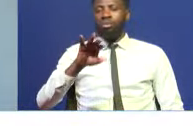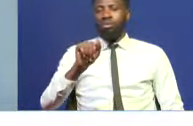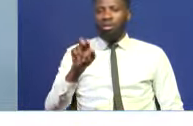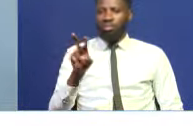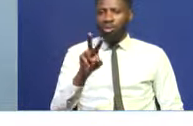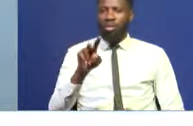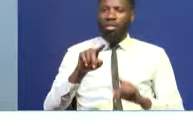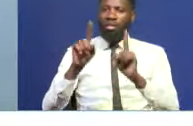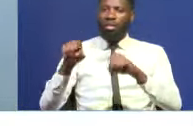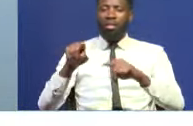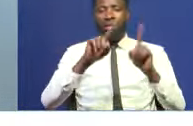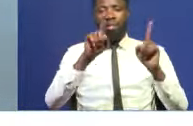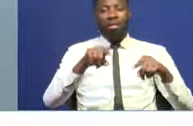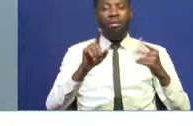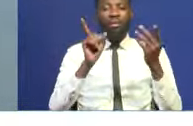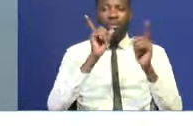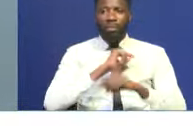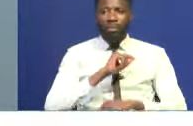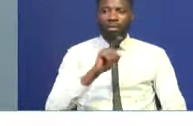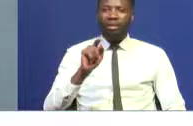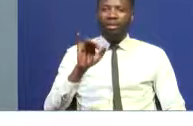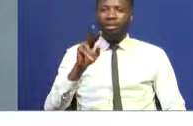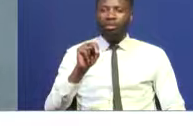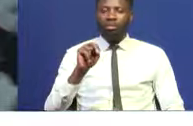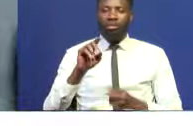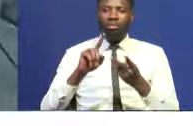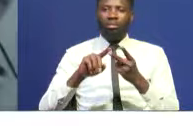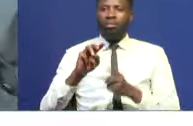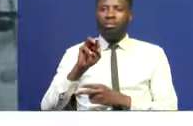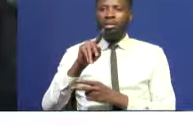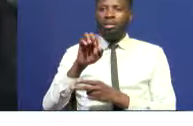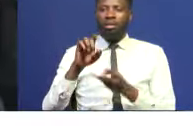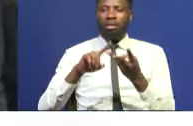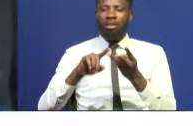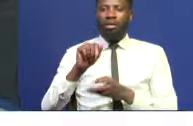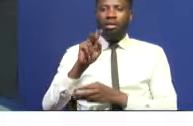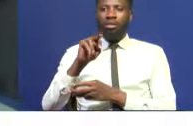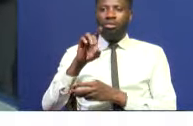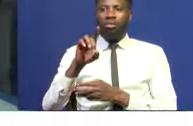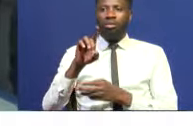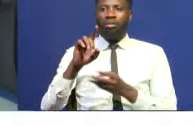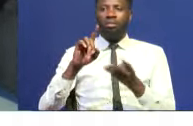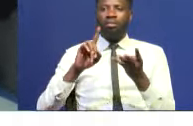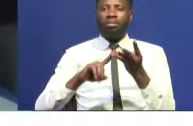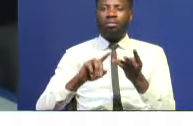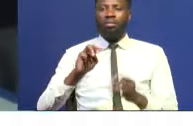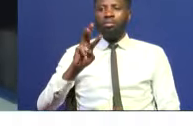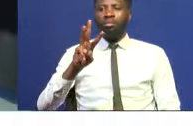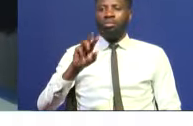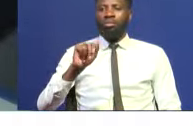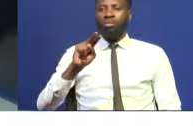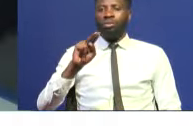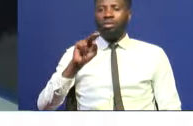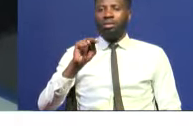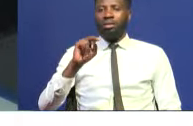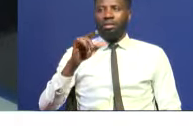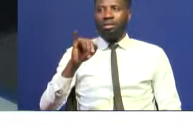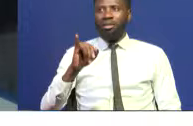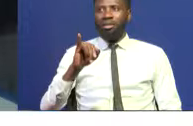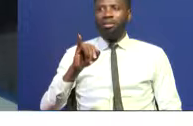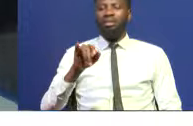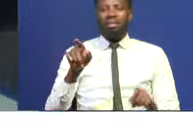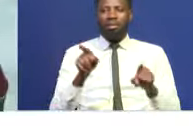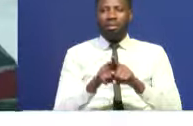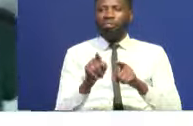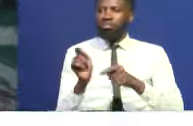Abdul Wahab Nkamate and Mike Tyson, Mike Otieno, Arnold Mburu and Trevor Mwangi scoring a goal apiece to hand